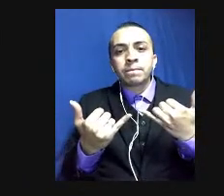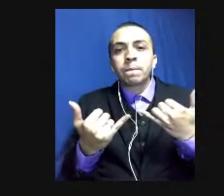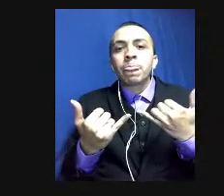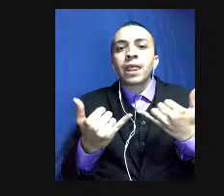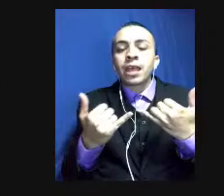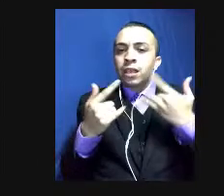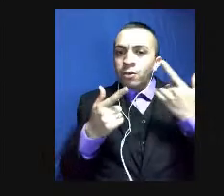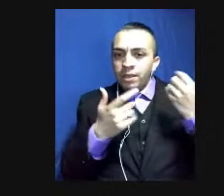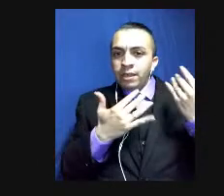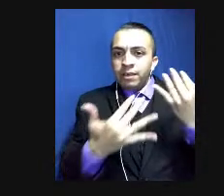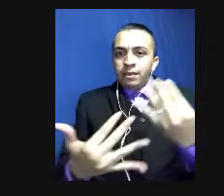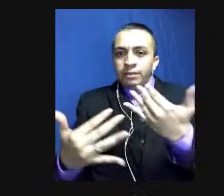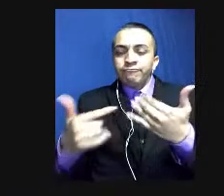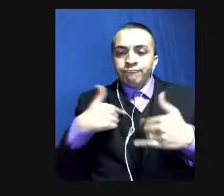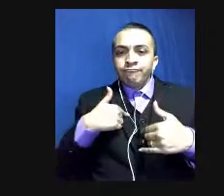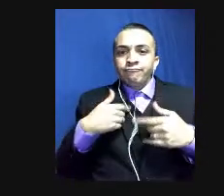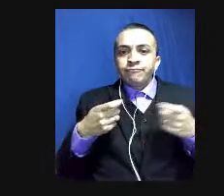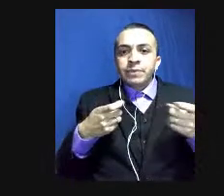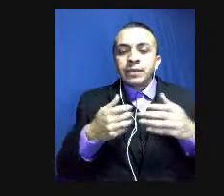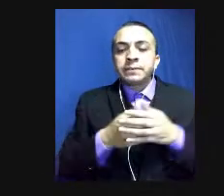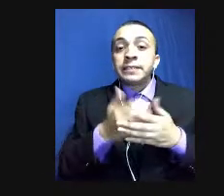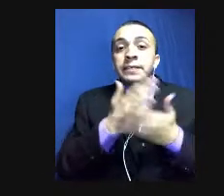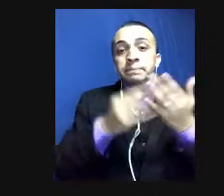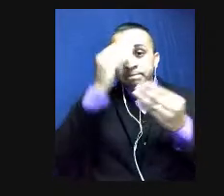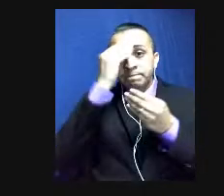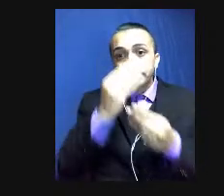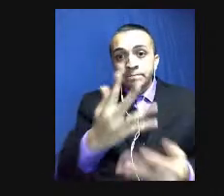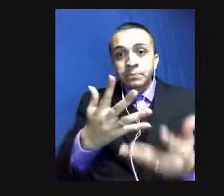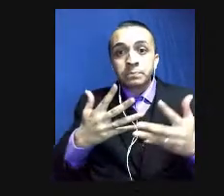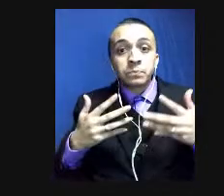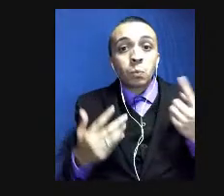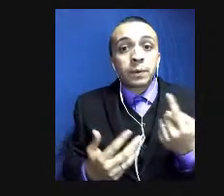Incident Command. A couple of updates. One is